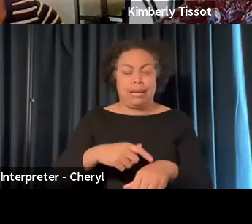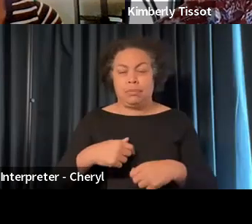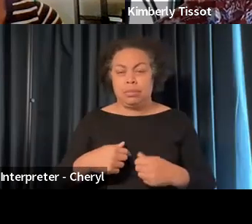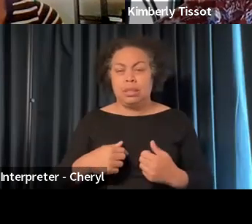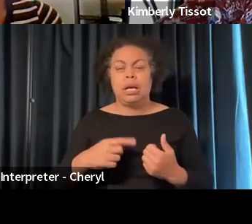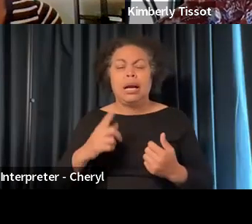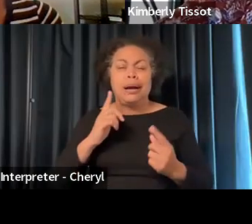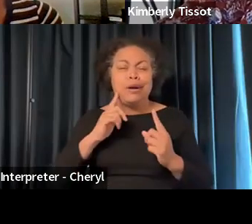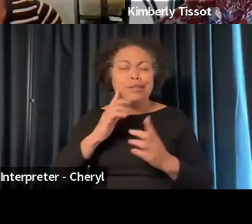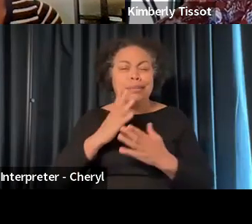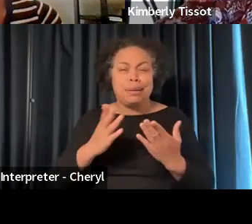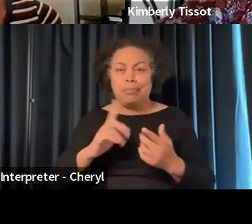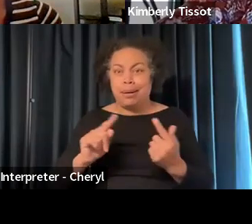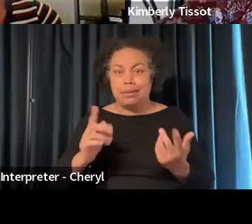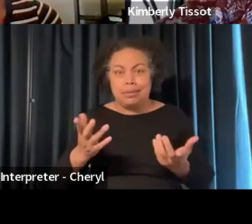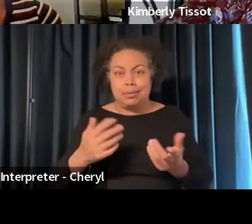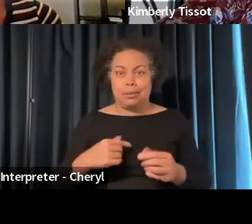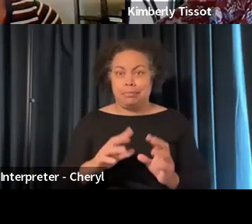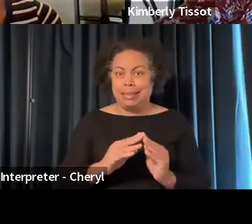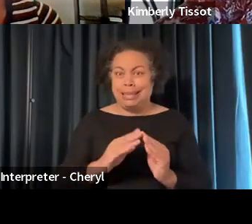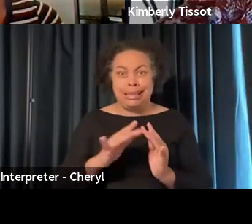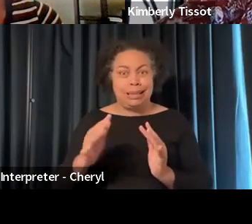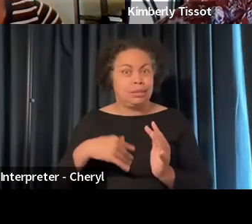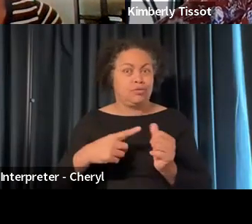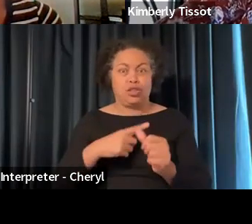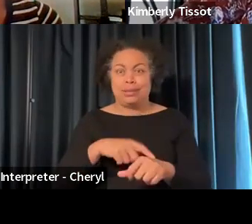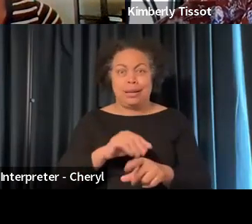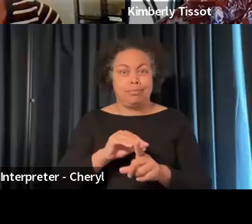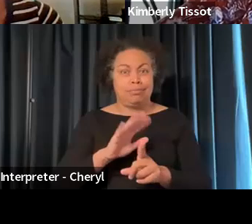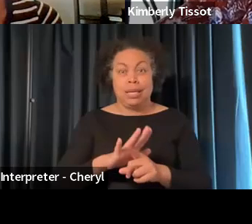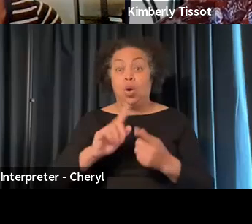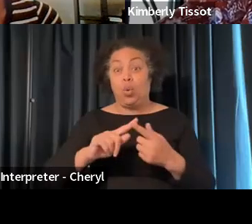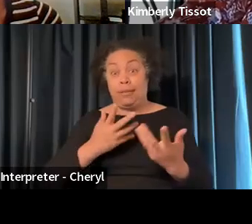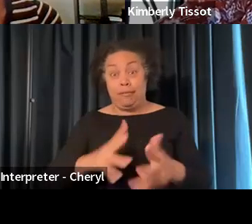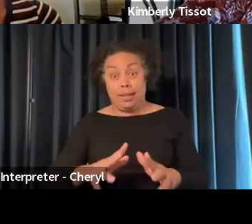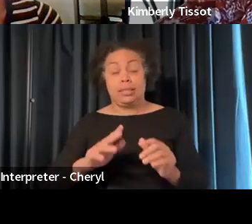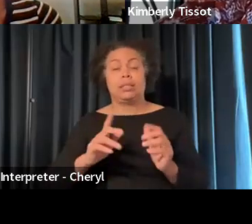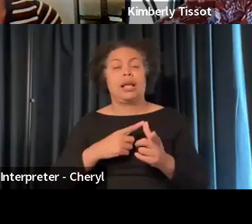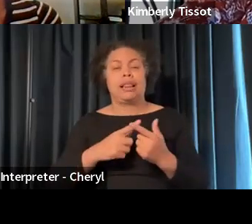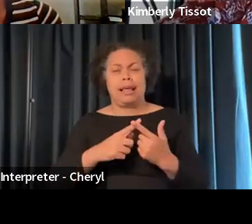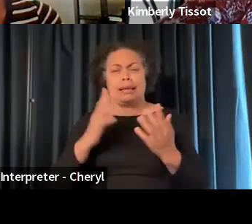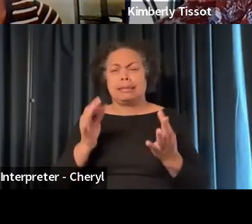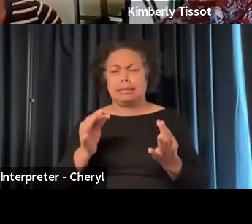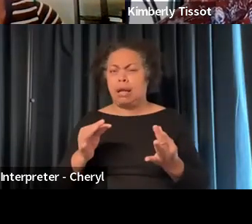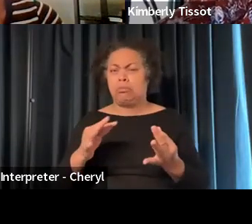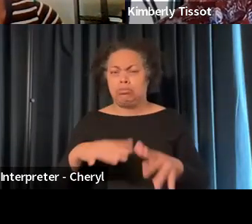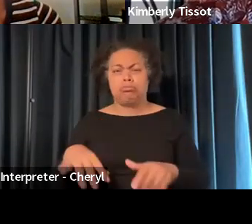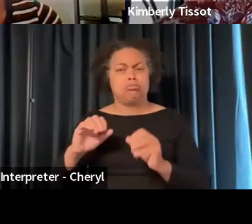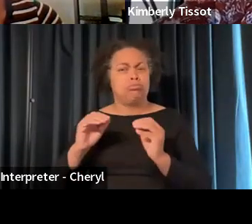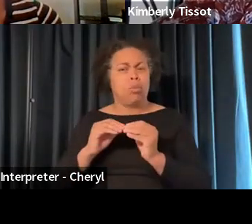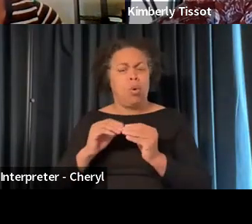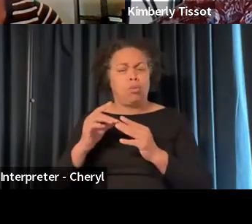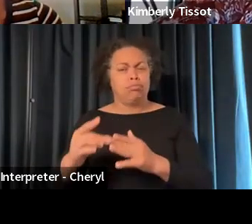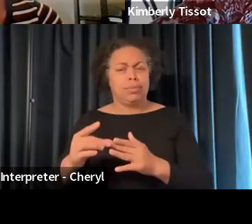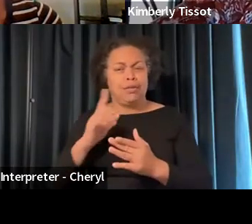were meetings. I didn't know. And then after leaving that, I took more charge of my